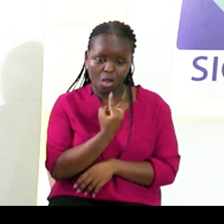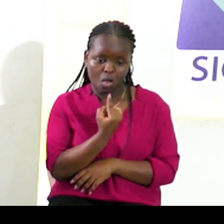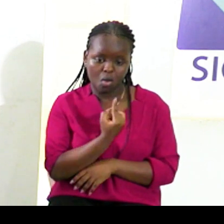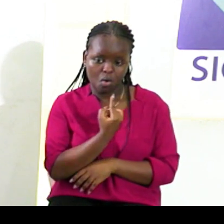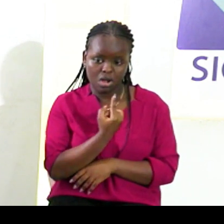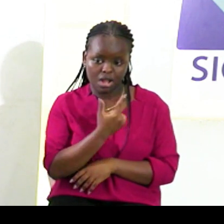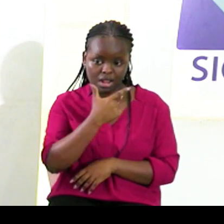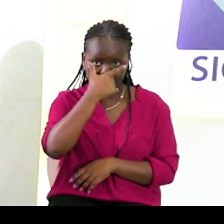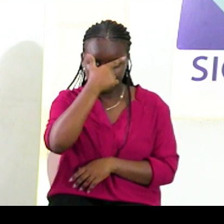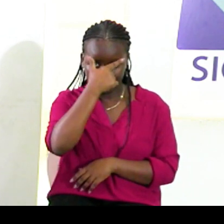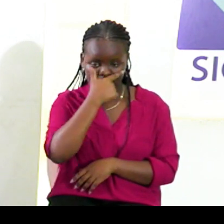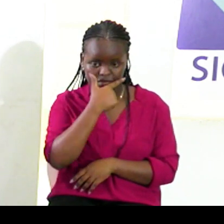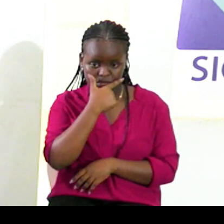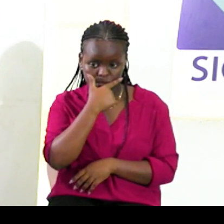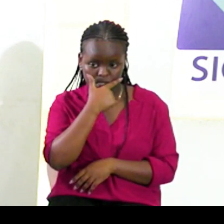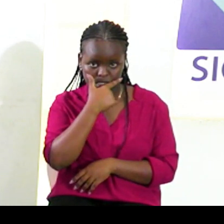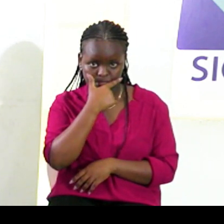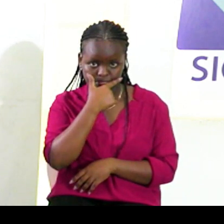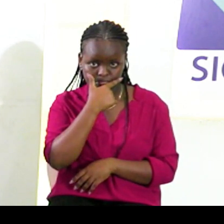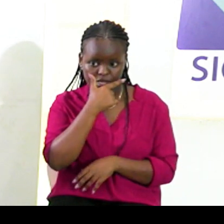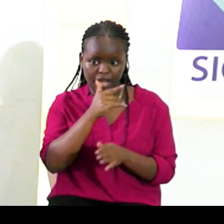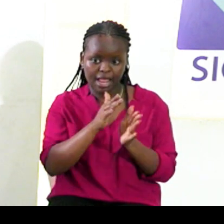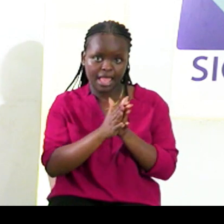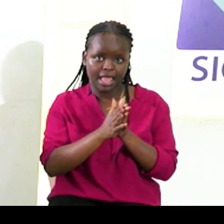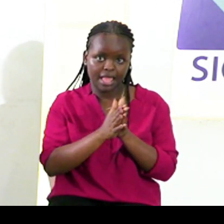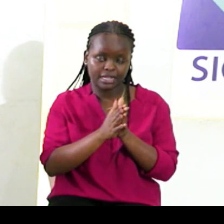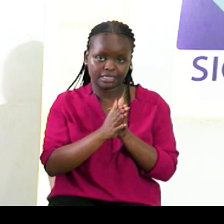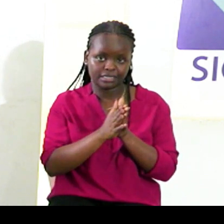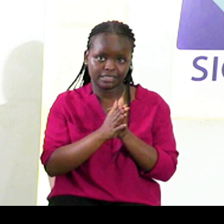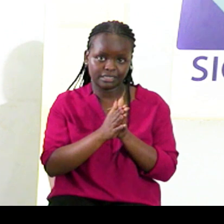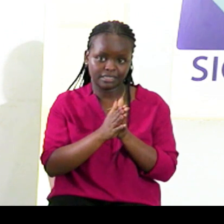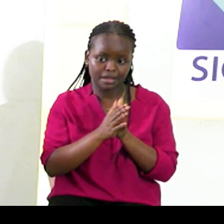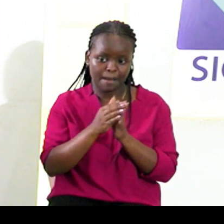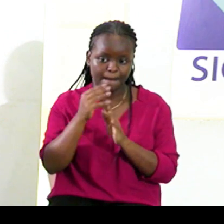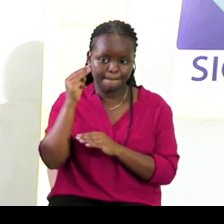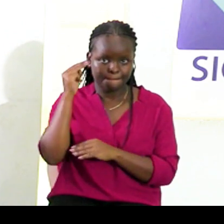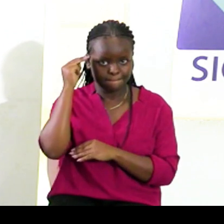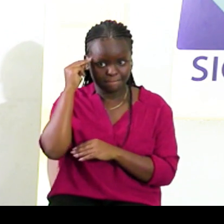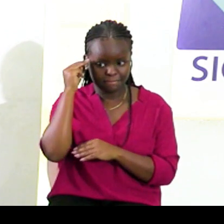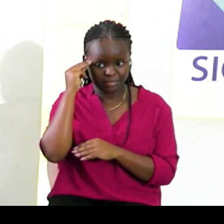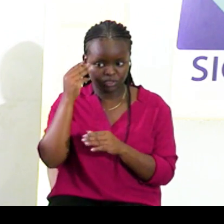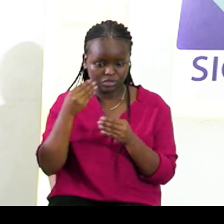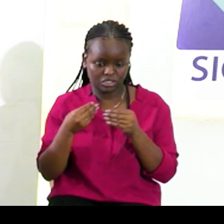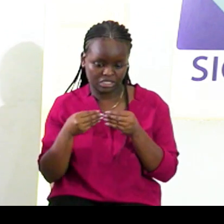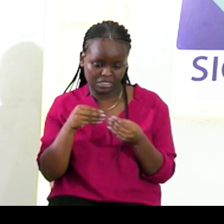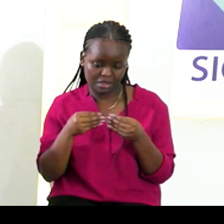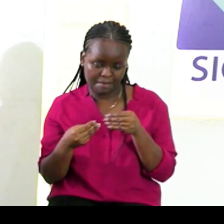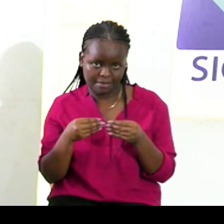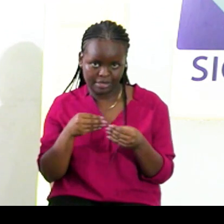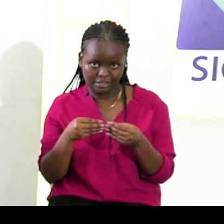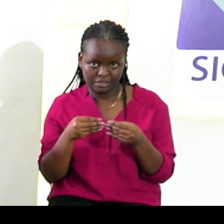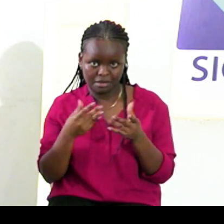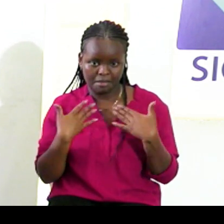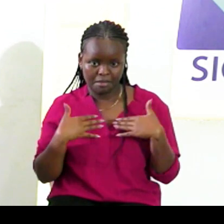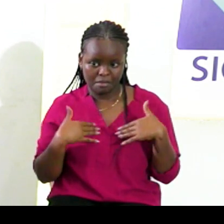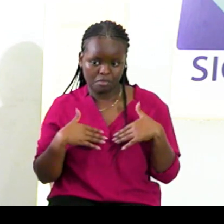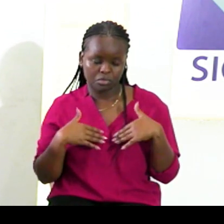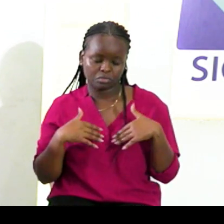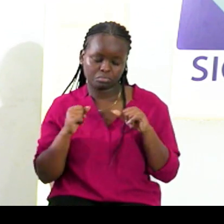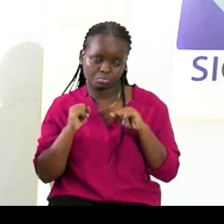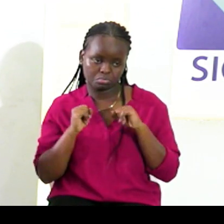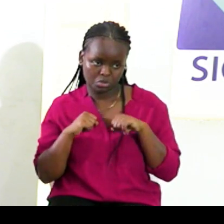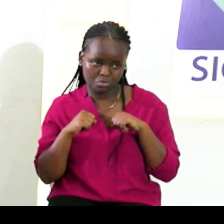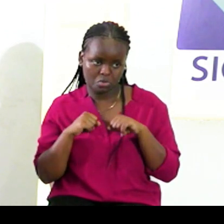intellectual challenged people have specific that they can do. Yeah. Okay. And